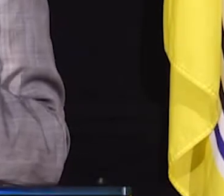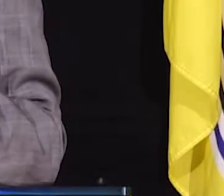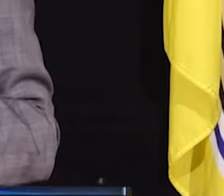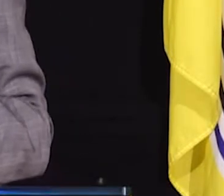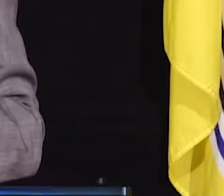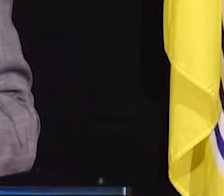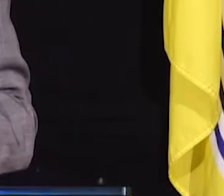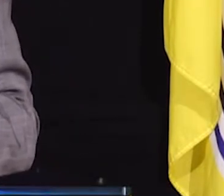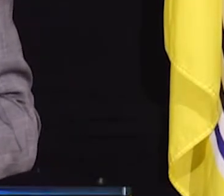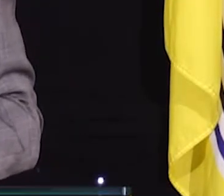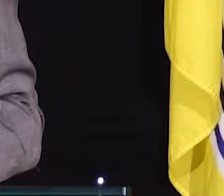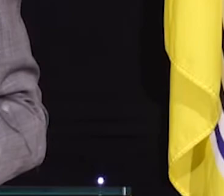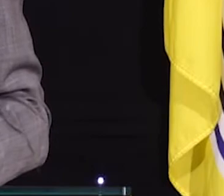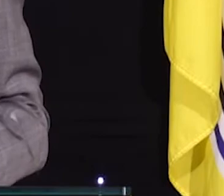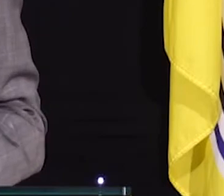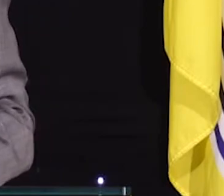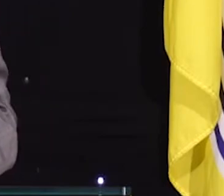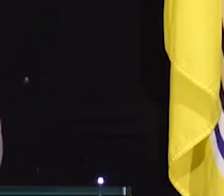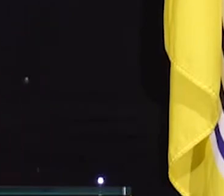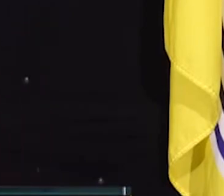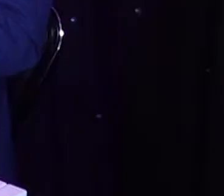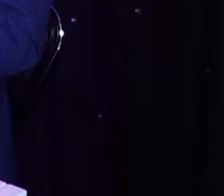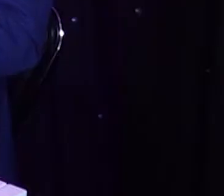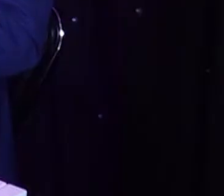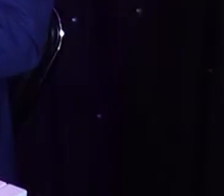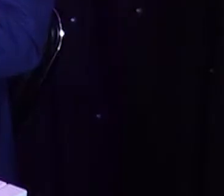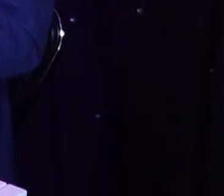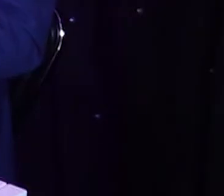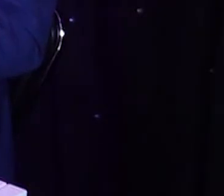See my Jesus